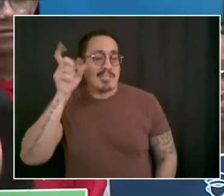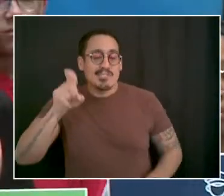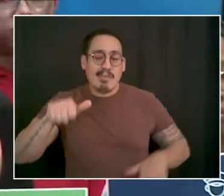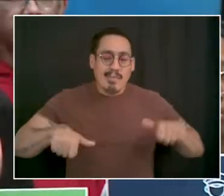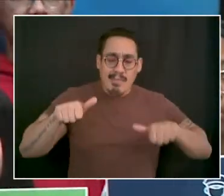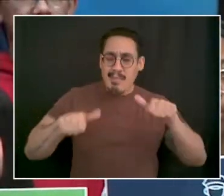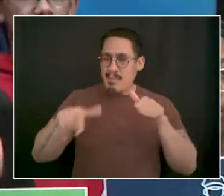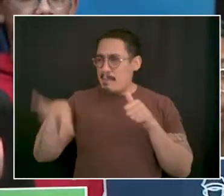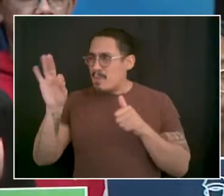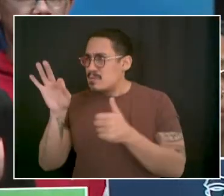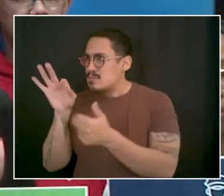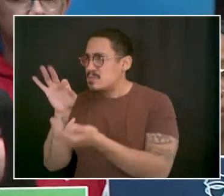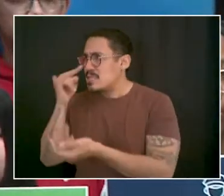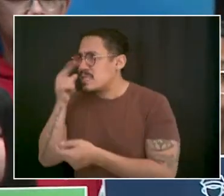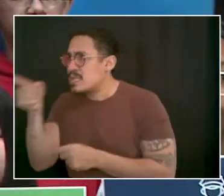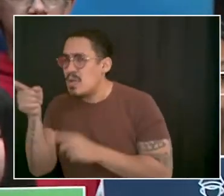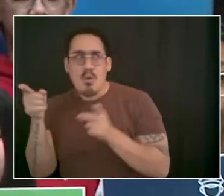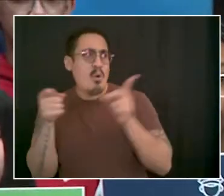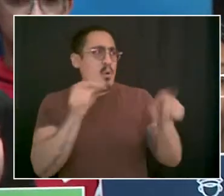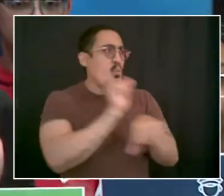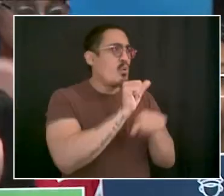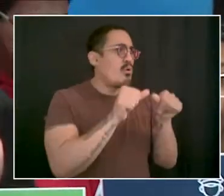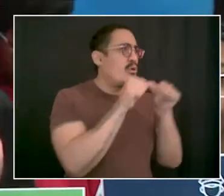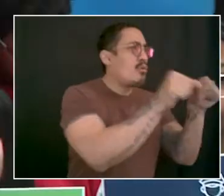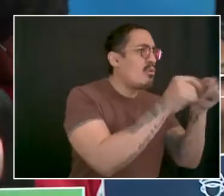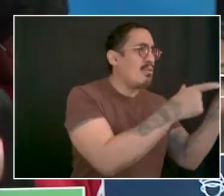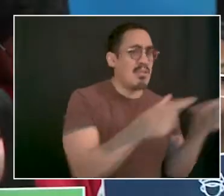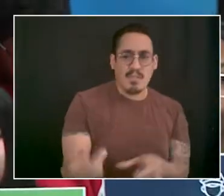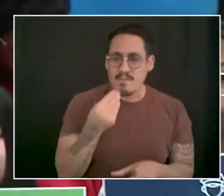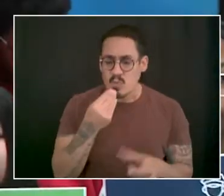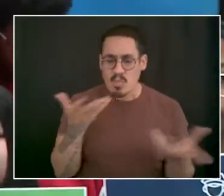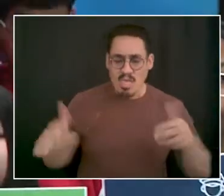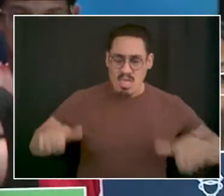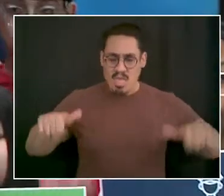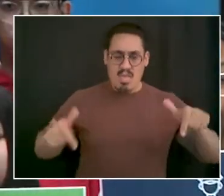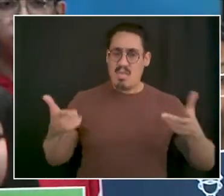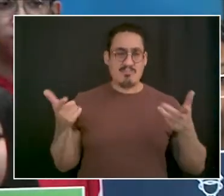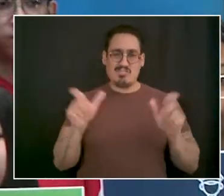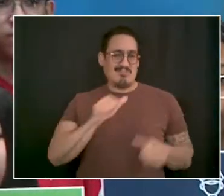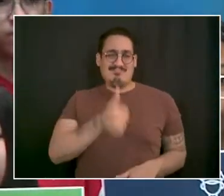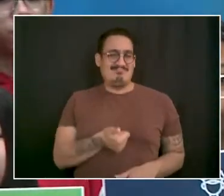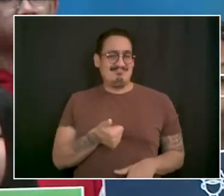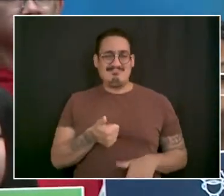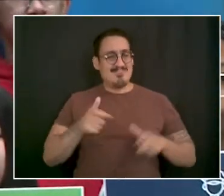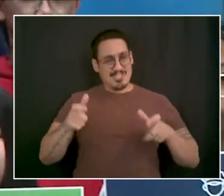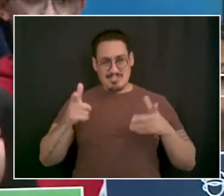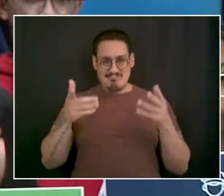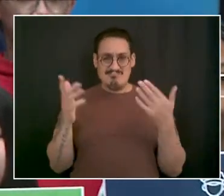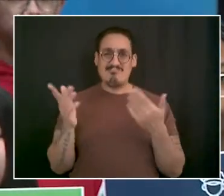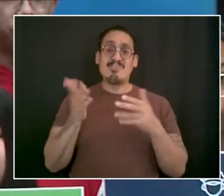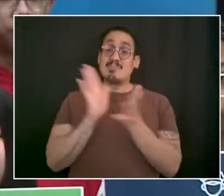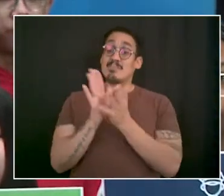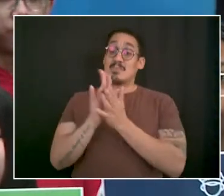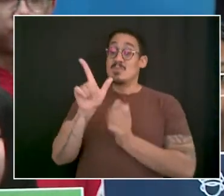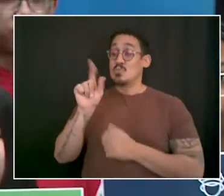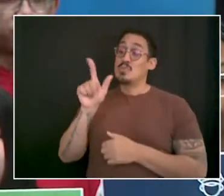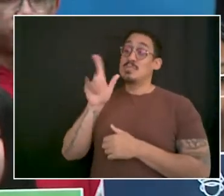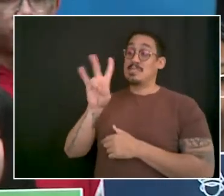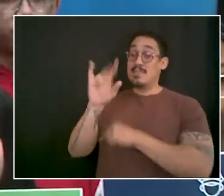their child or working to put food on the table. And by the start of the 2027 school year, more than